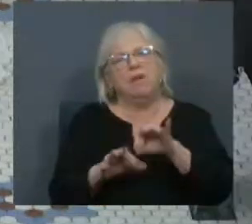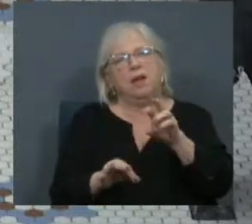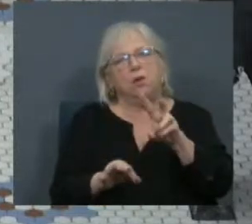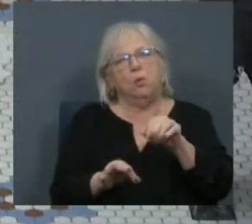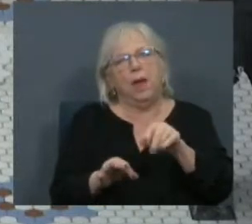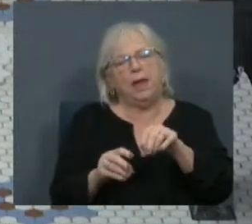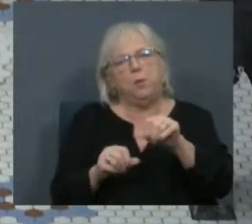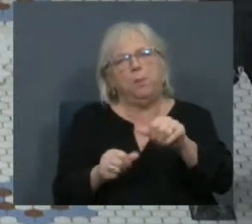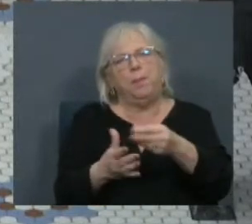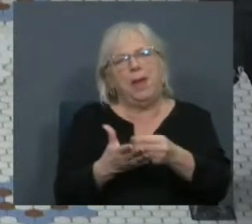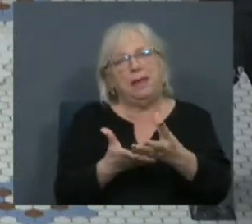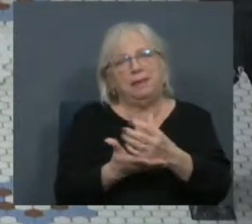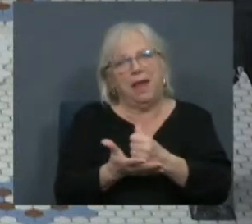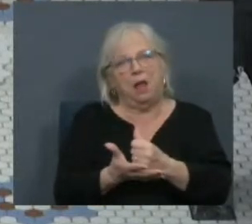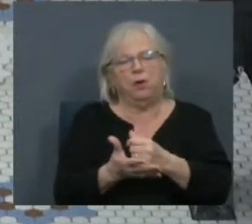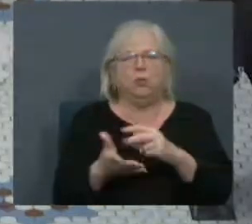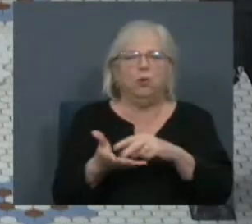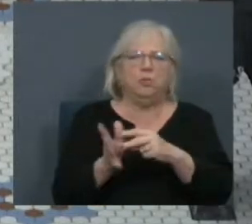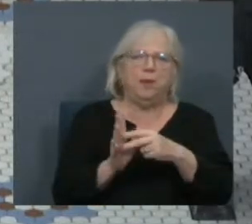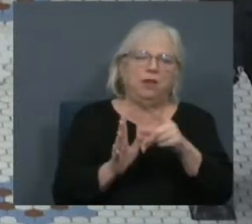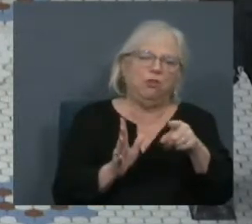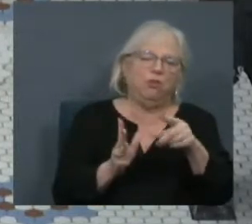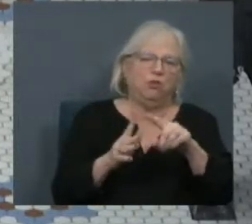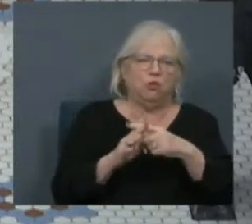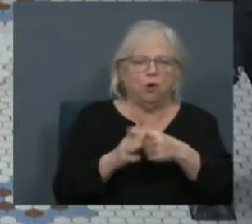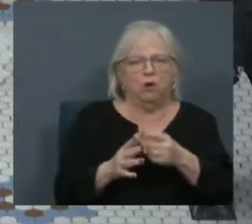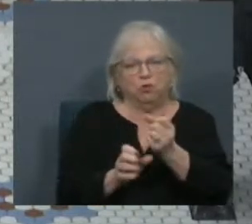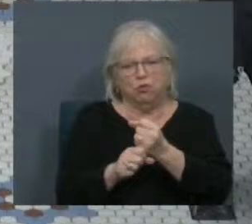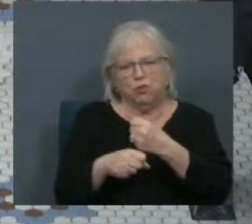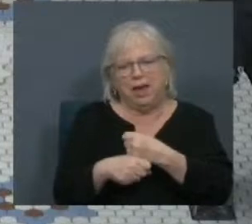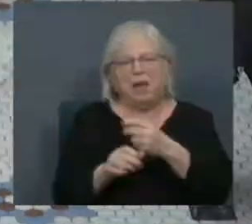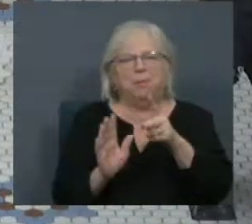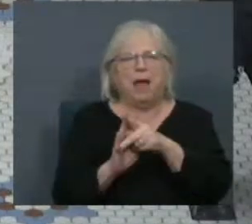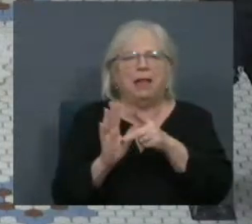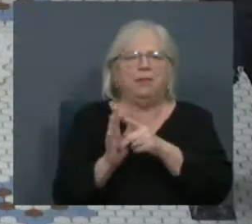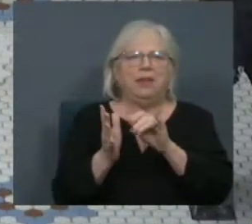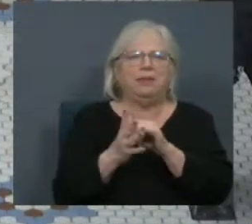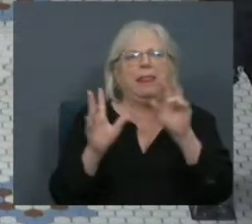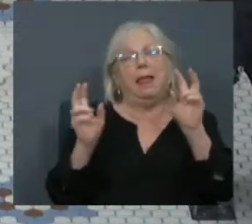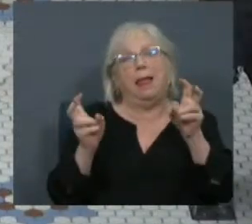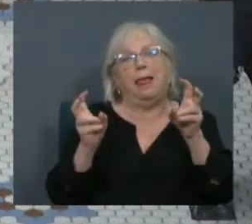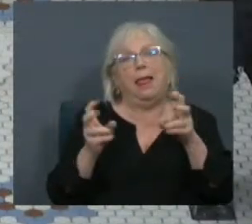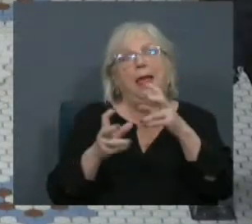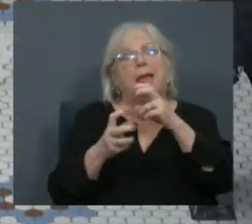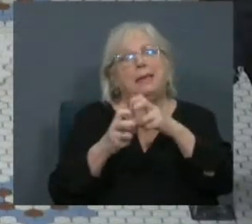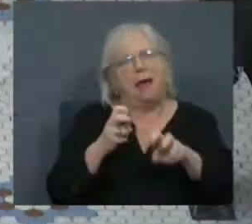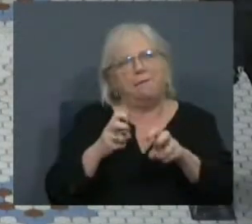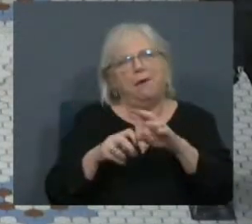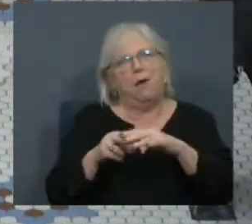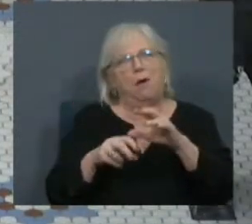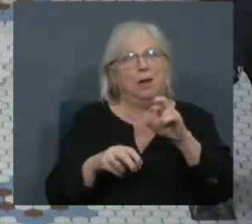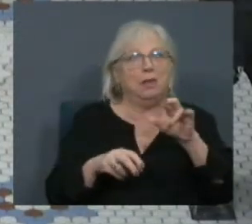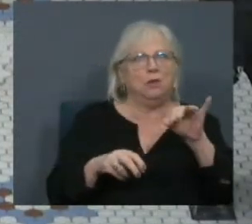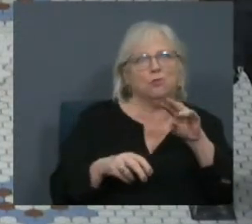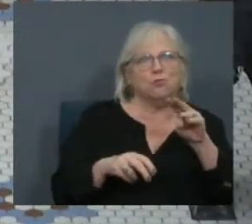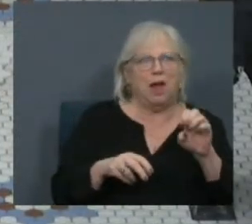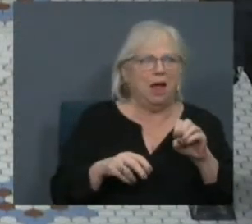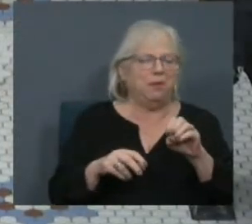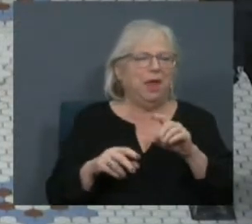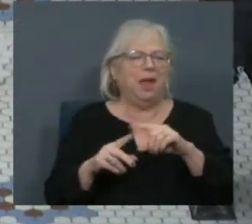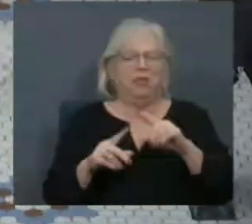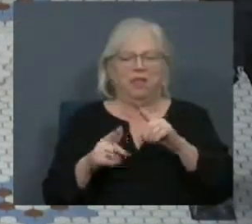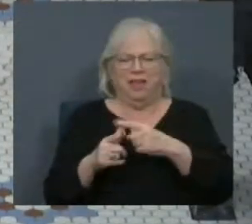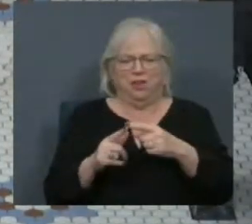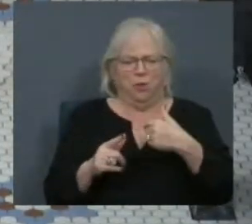times that means you start creating policies that's tough on crime. And you have situations like myself who's doing